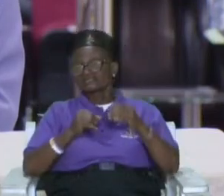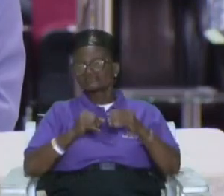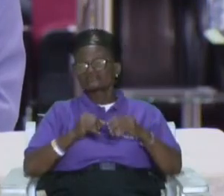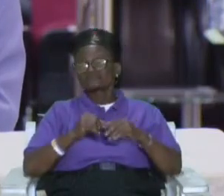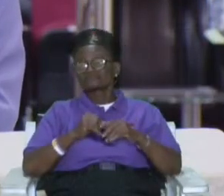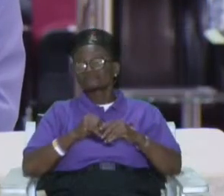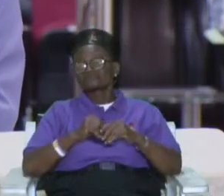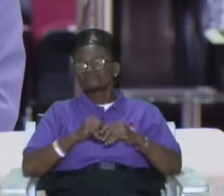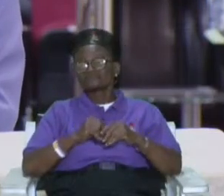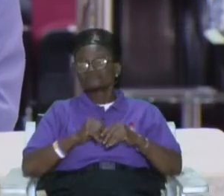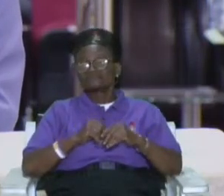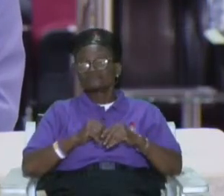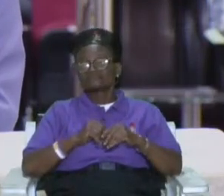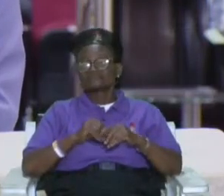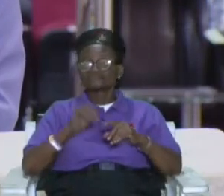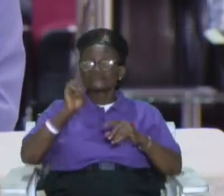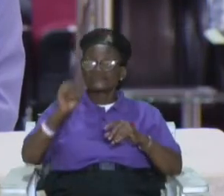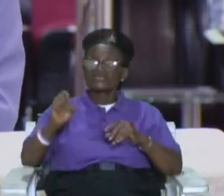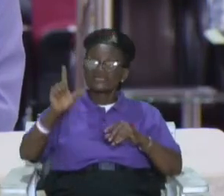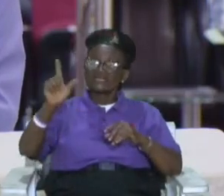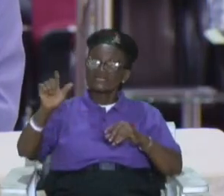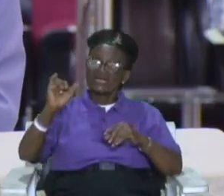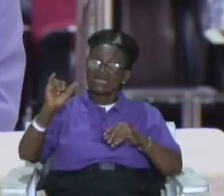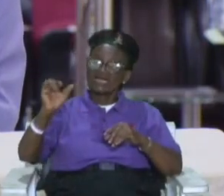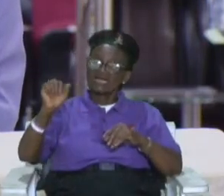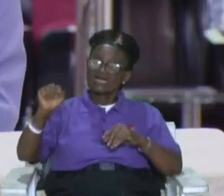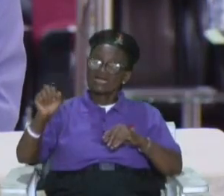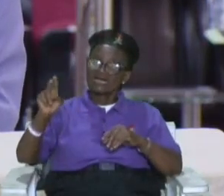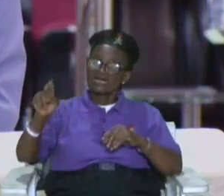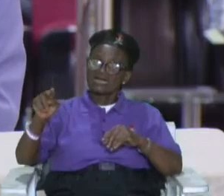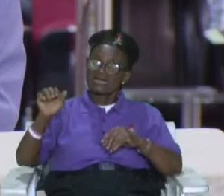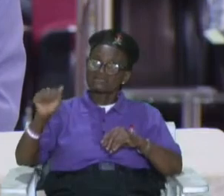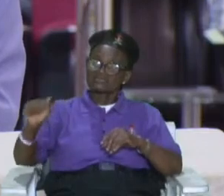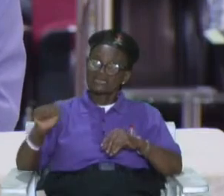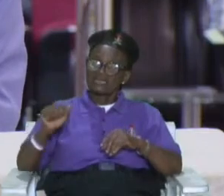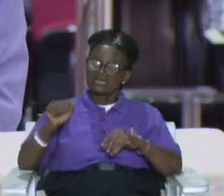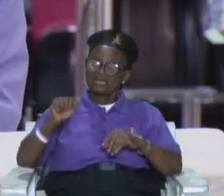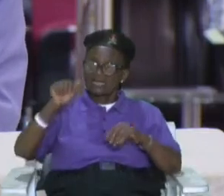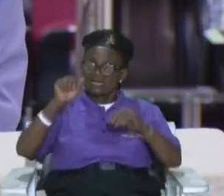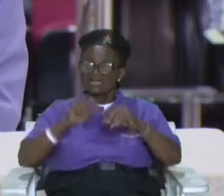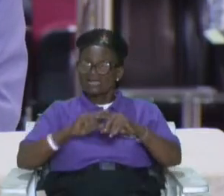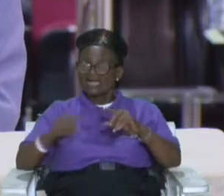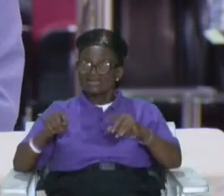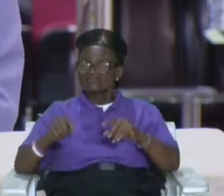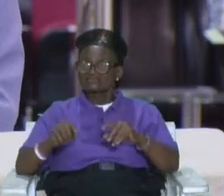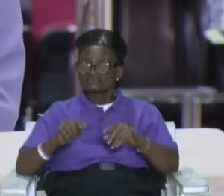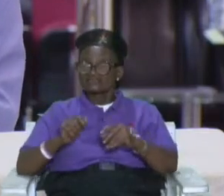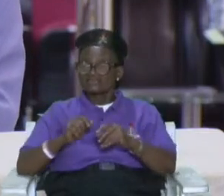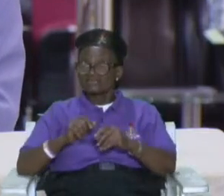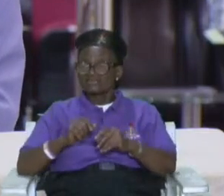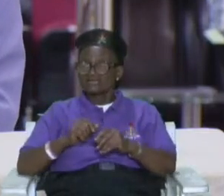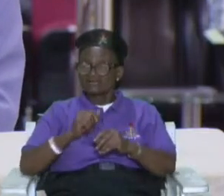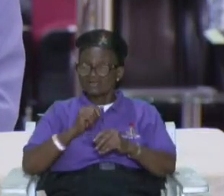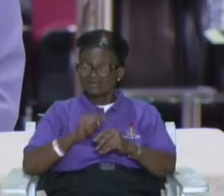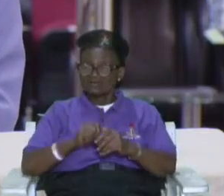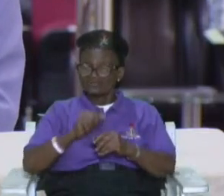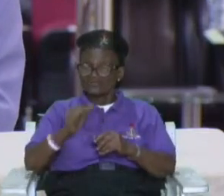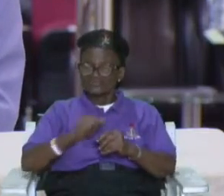if Elisha had not forsaken all to follow